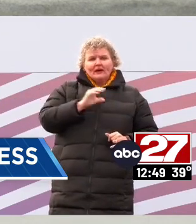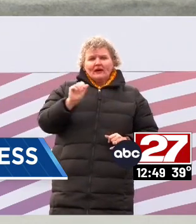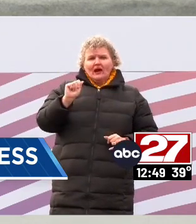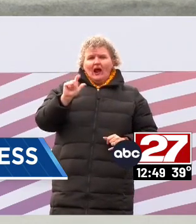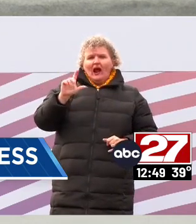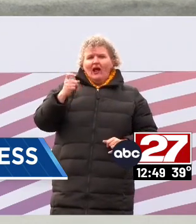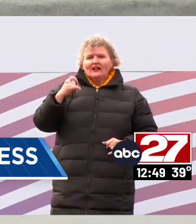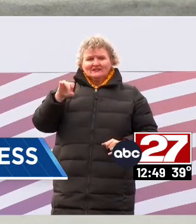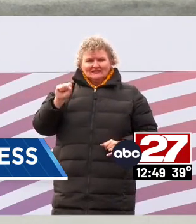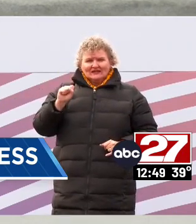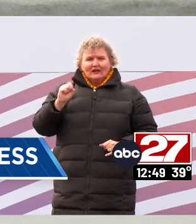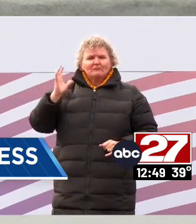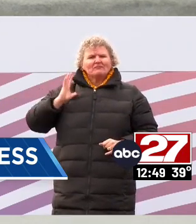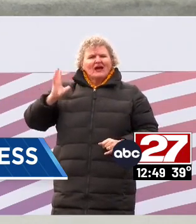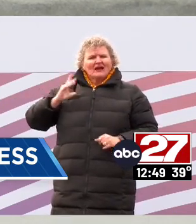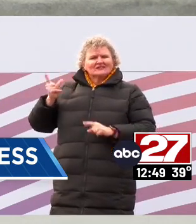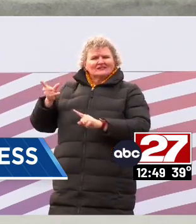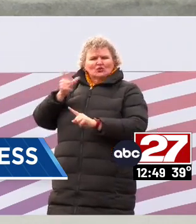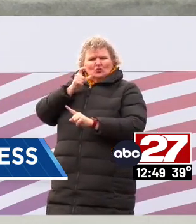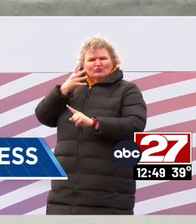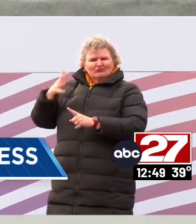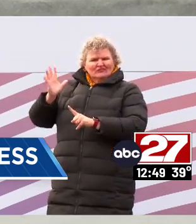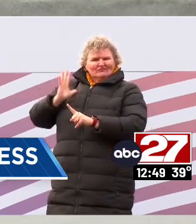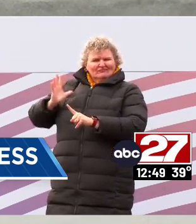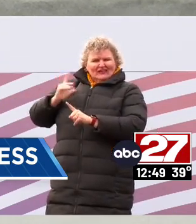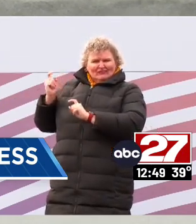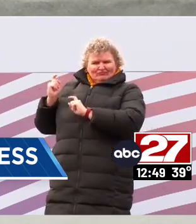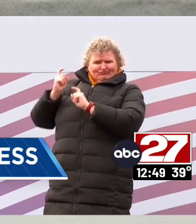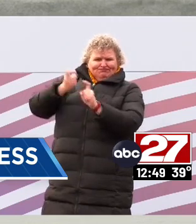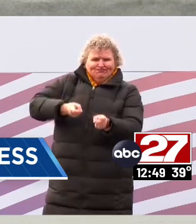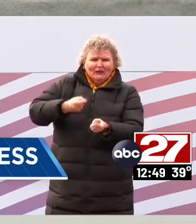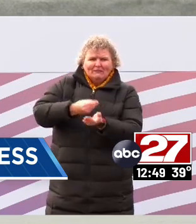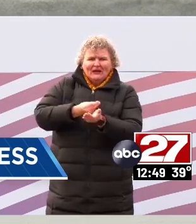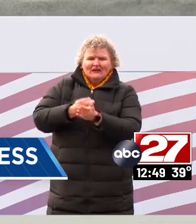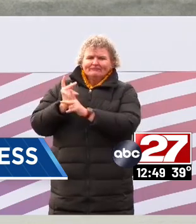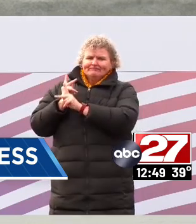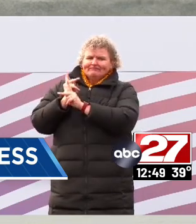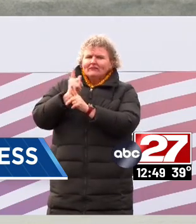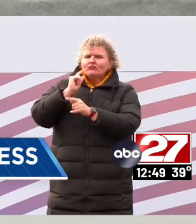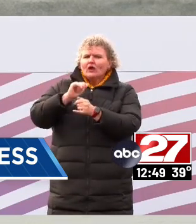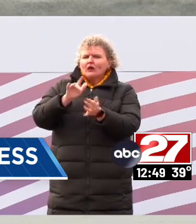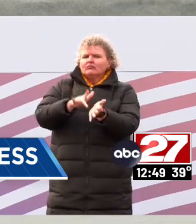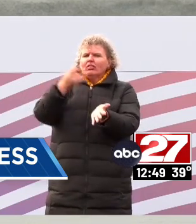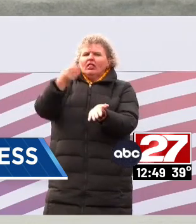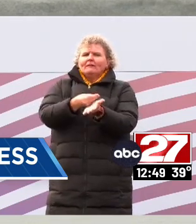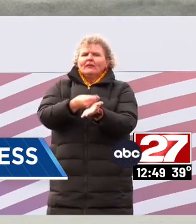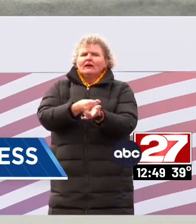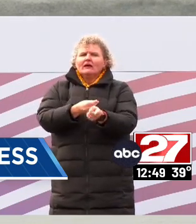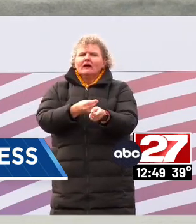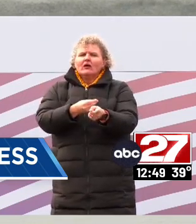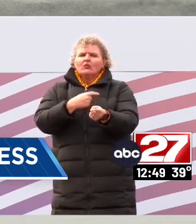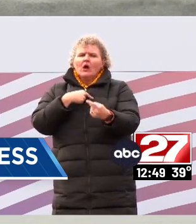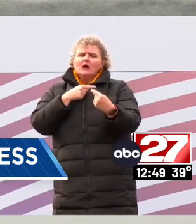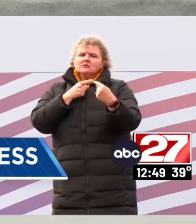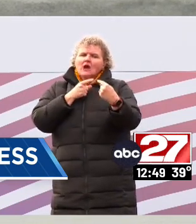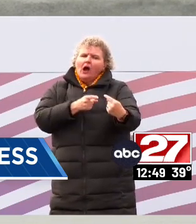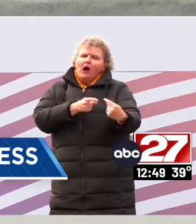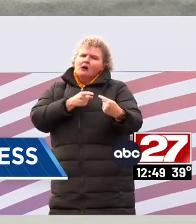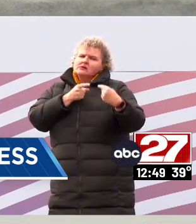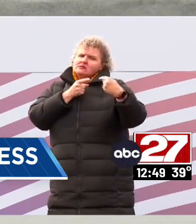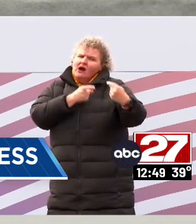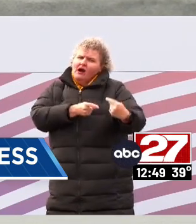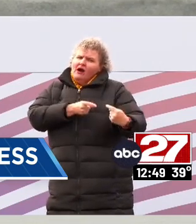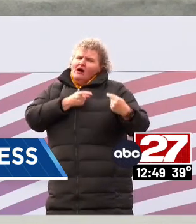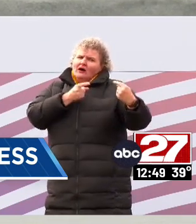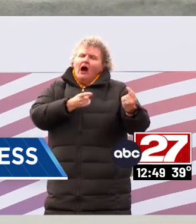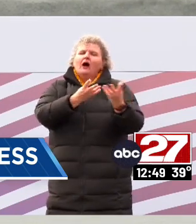whose story inspired a fight to take on that powerful entity and bring real relief to thousands